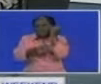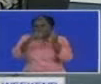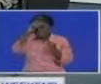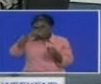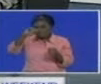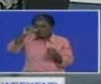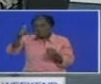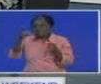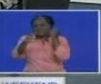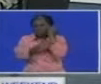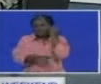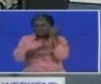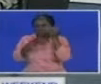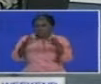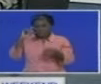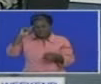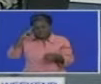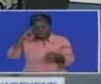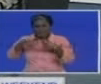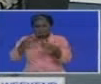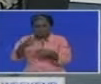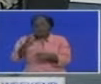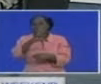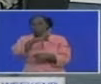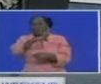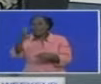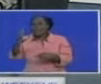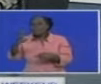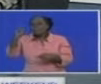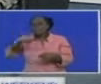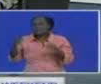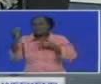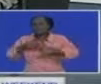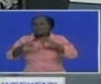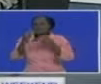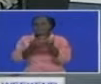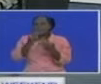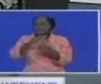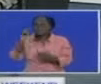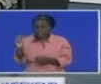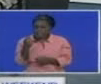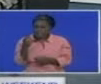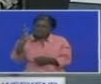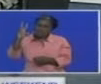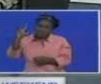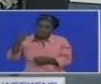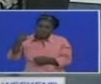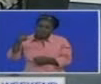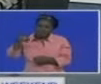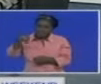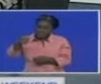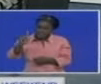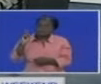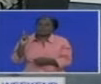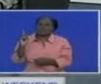treated. All right, so in light of that, then the West should have voted in favor of Kenya? They should they should have kept, you're saying